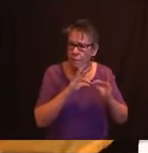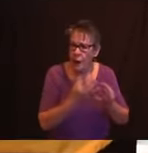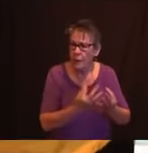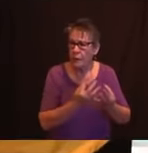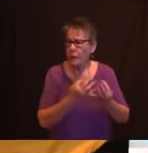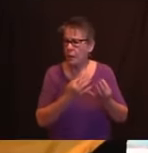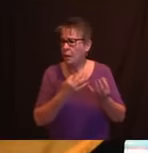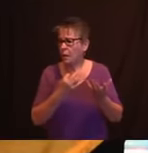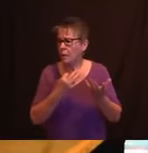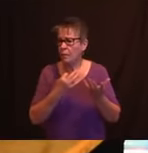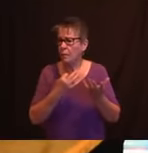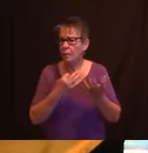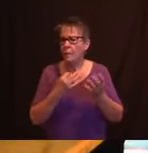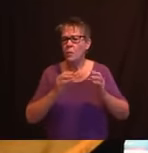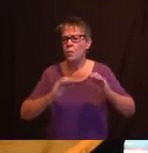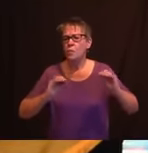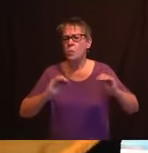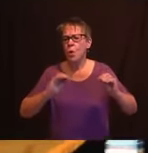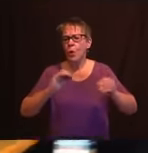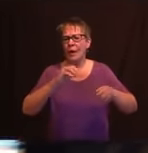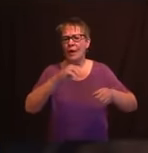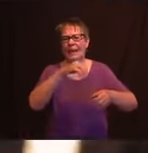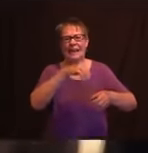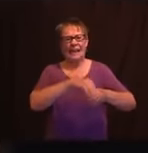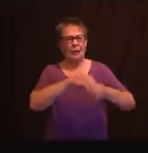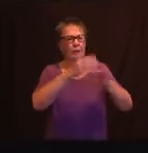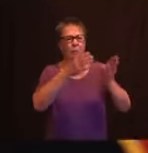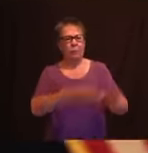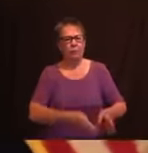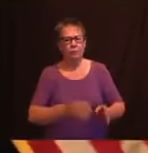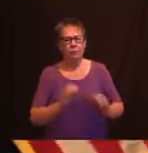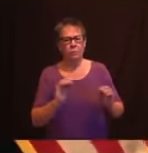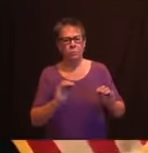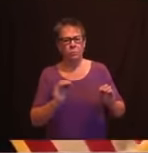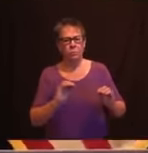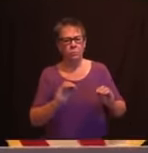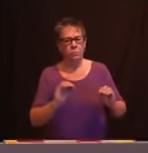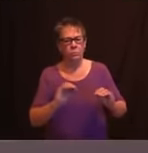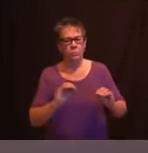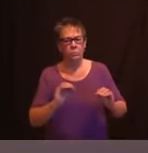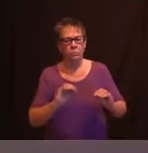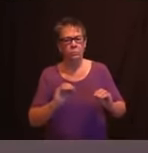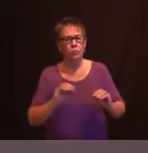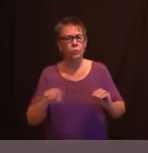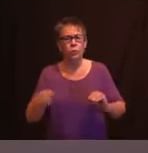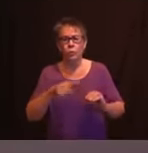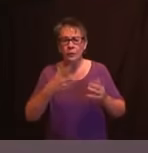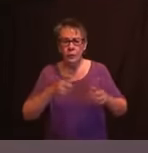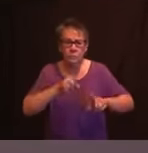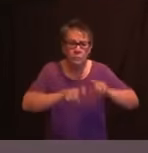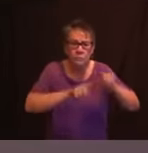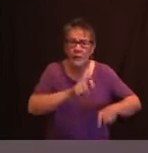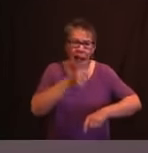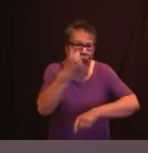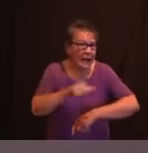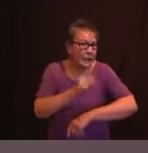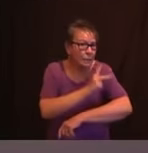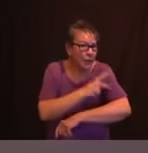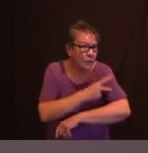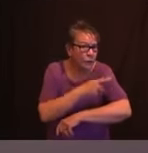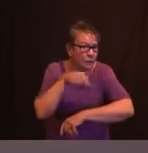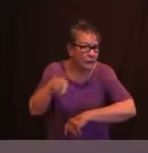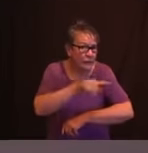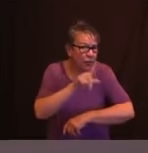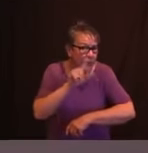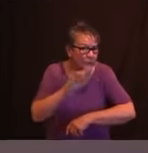I would have to find. We don't know the answer, so we'll come back to you. May I say something else about PPE, which we haven't said in a while? Judy just